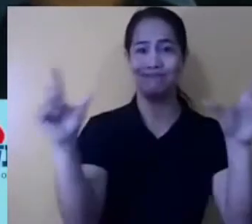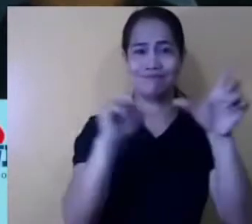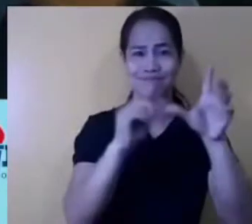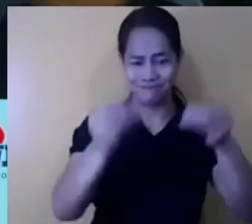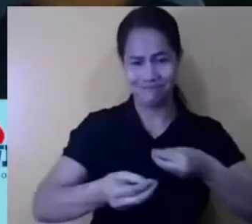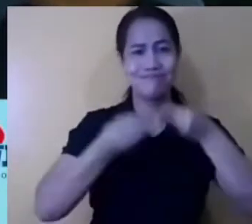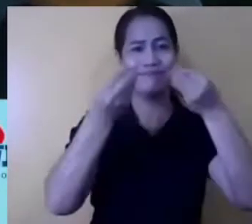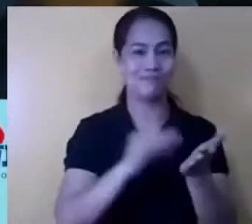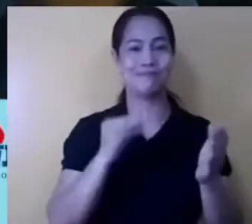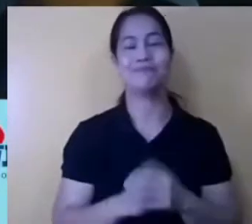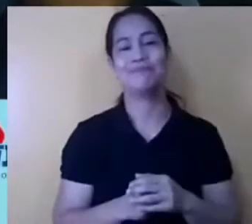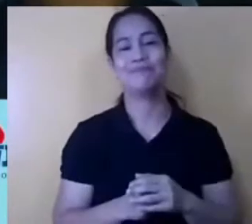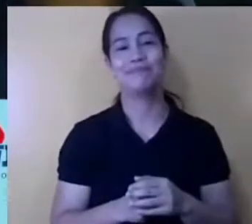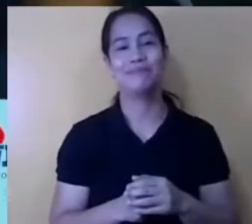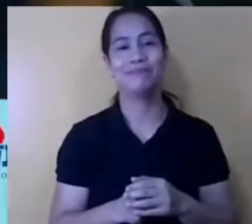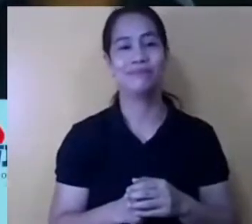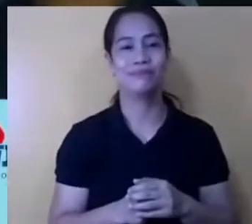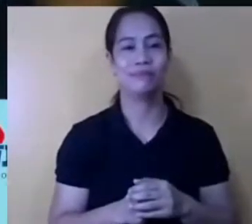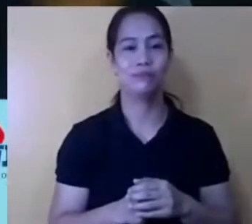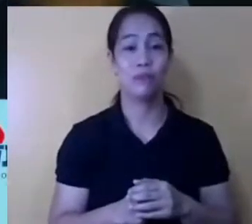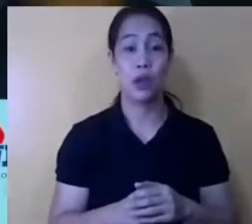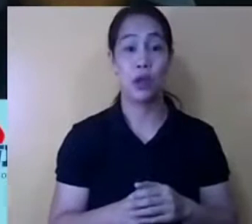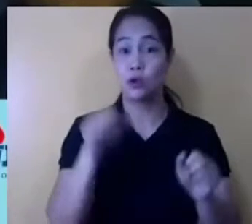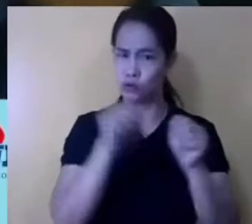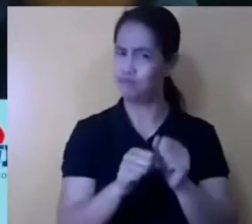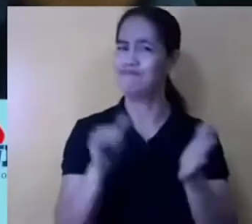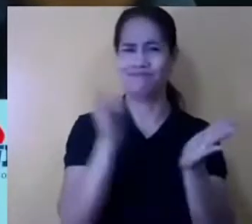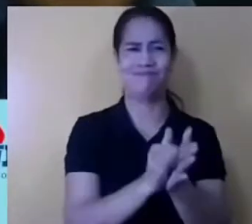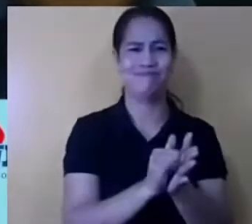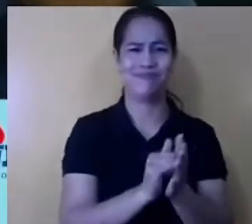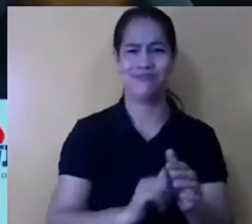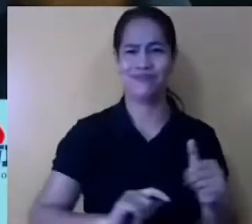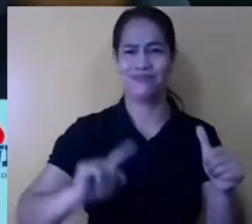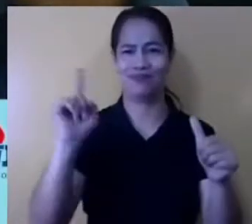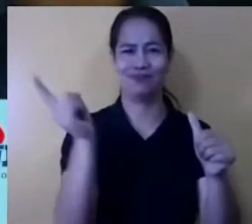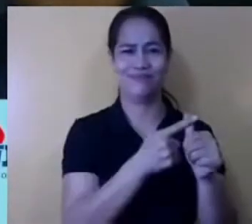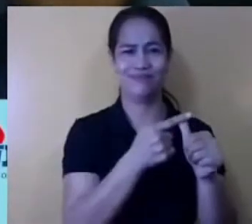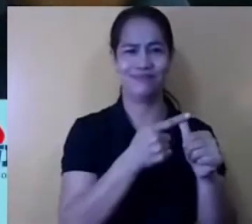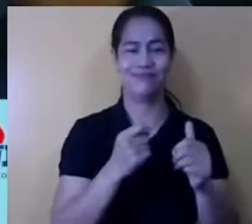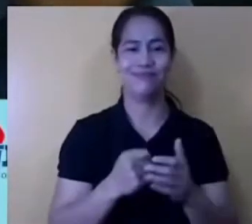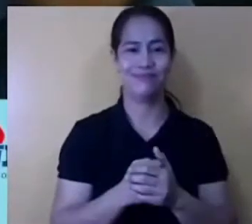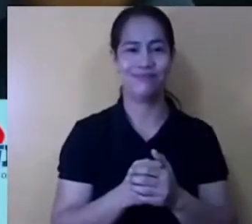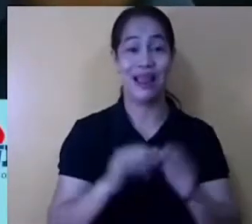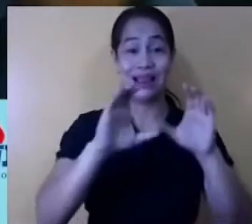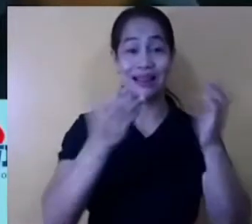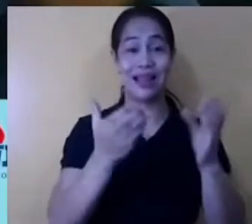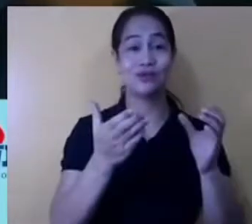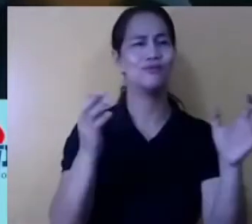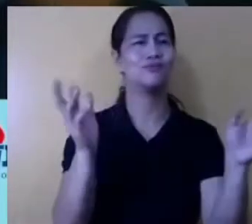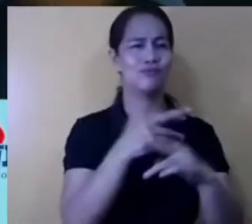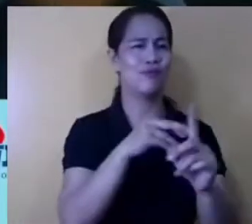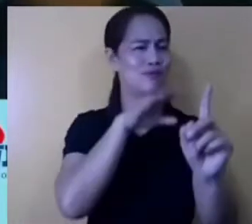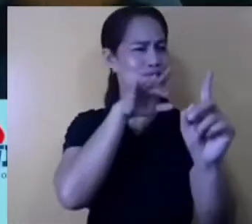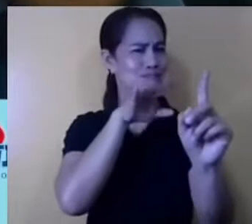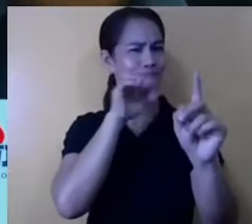DepEd memorandum. So that's it for our first few sets of classroom observable indicators. The